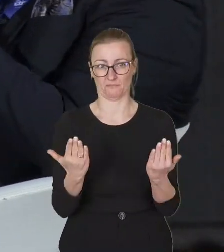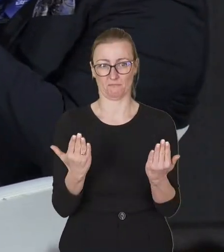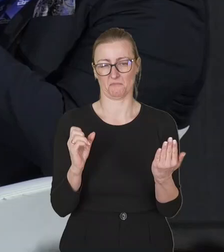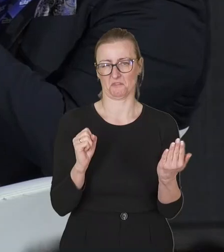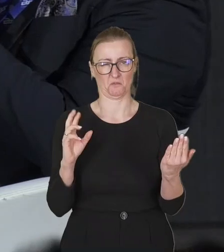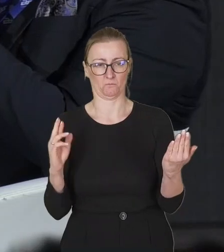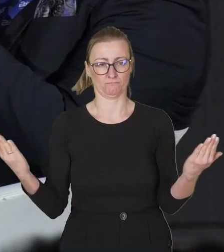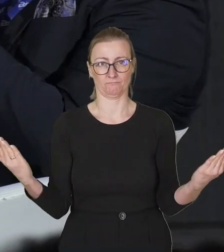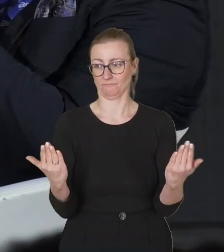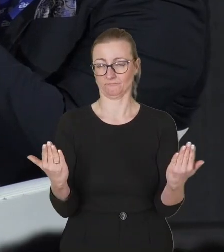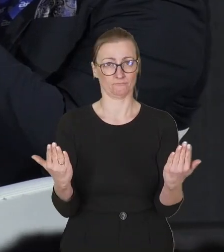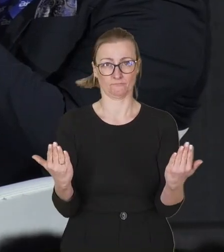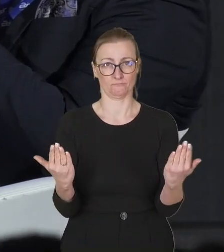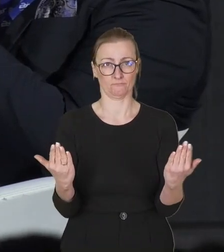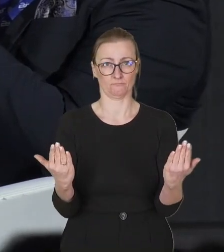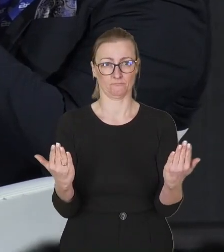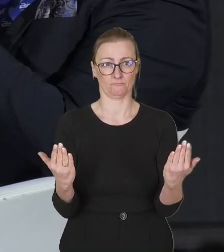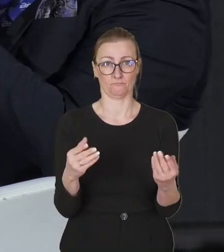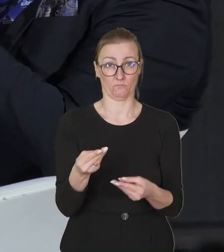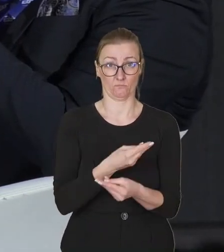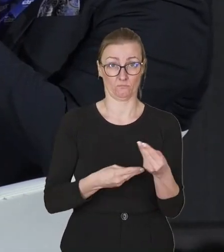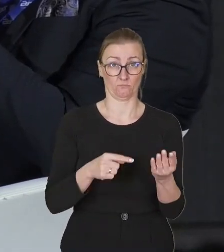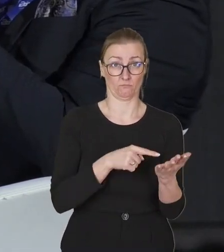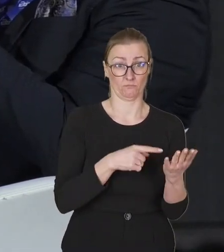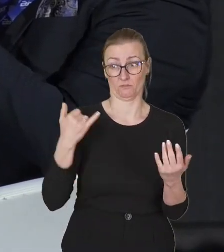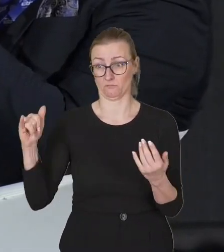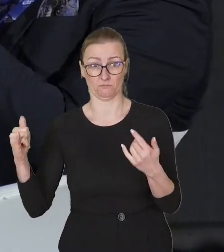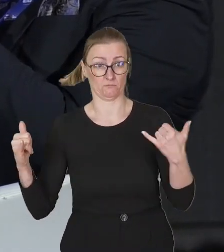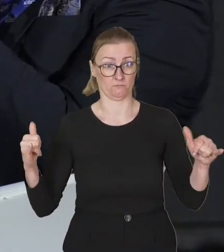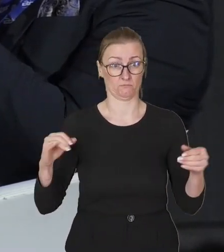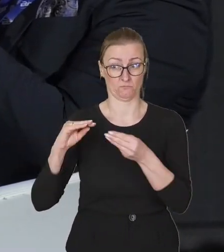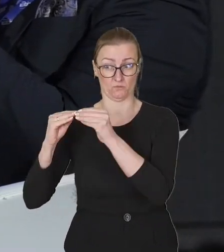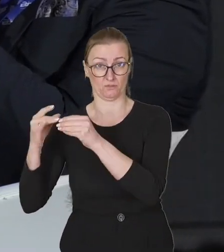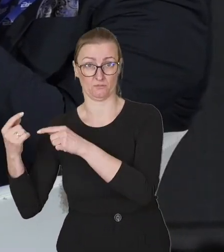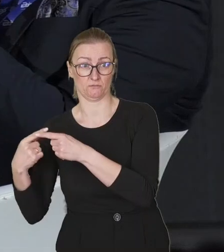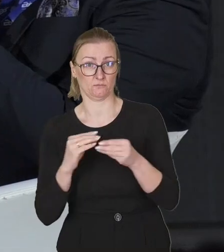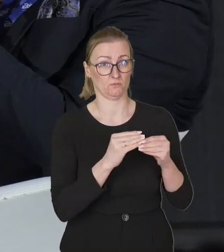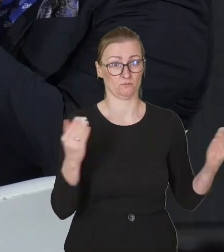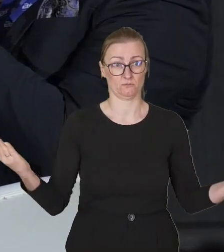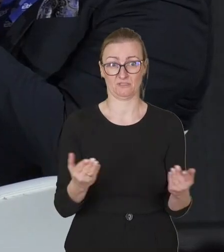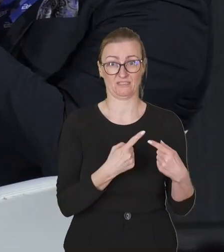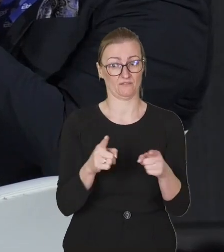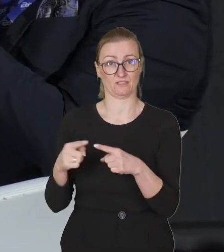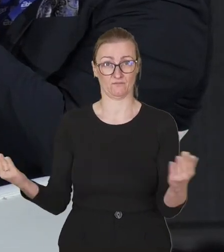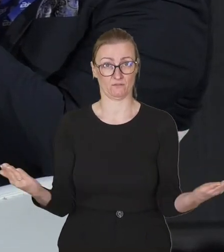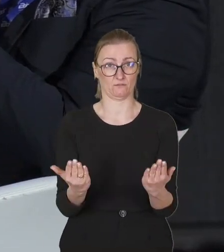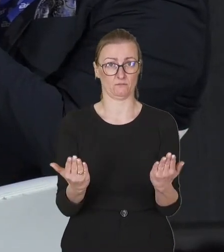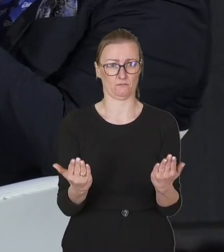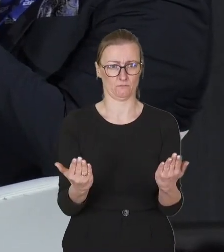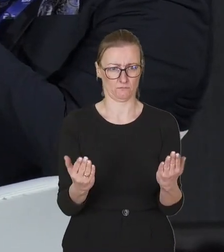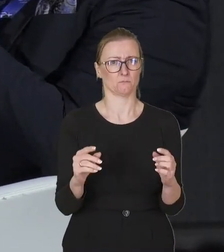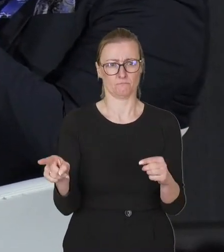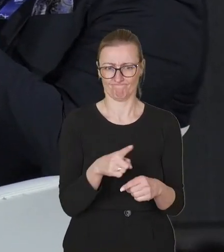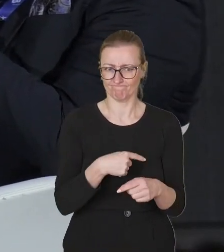In my think, we should mobilize all the reserves, all the energy, all the talents that we have in Europe. And that's